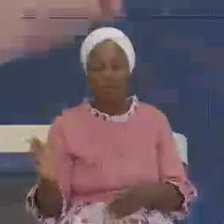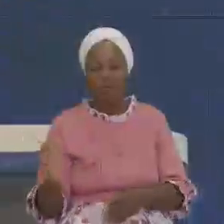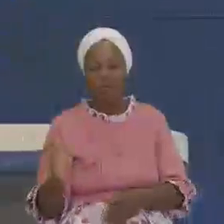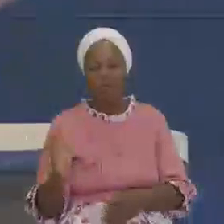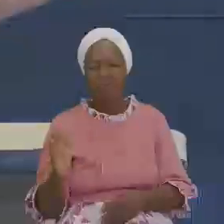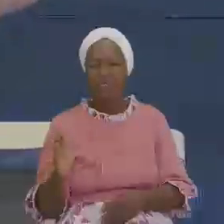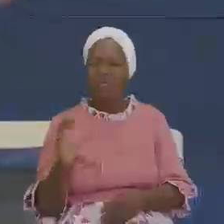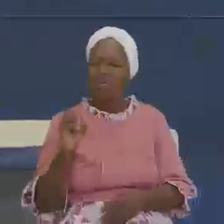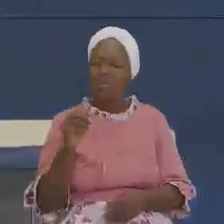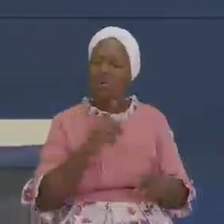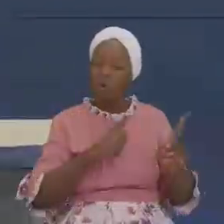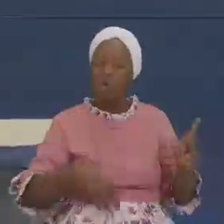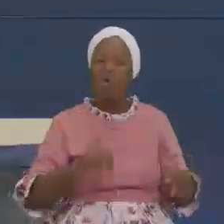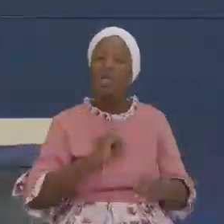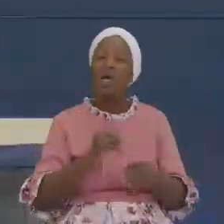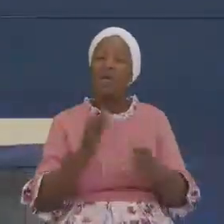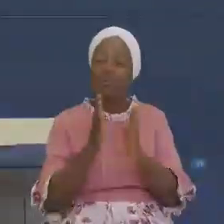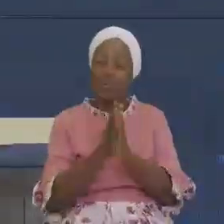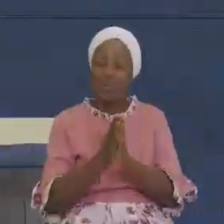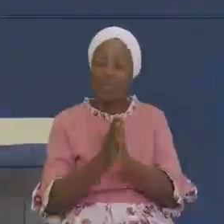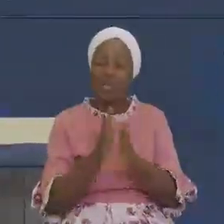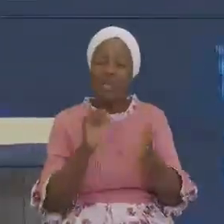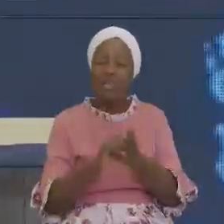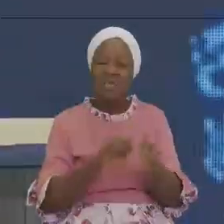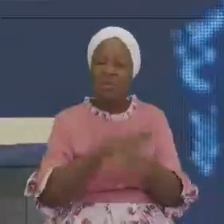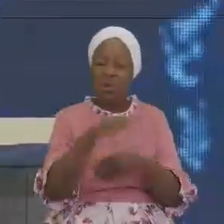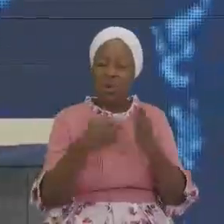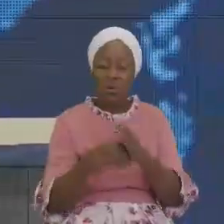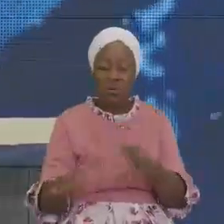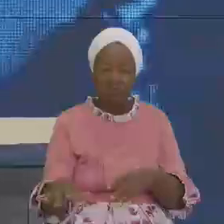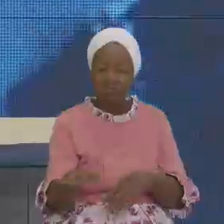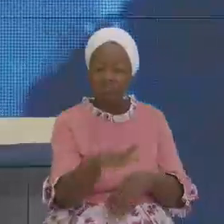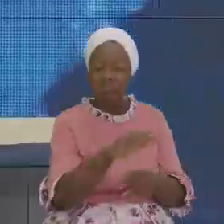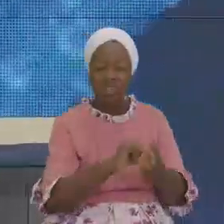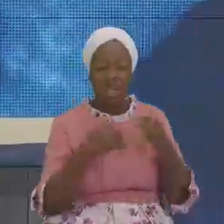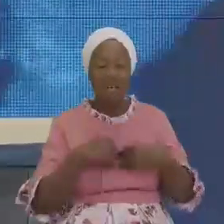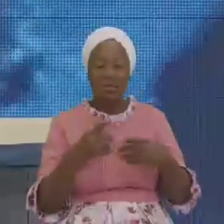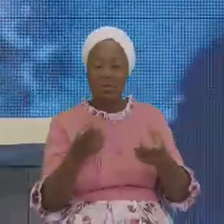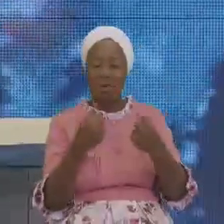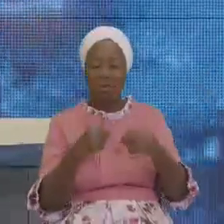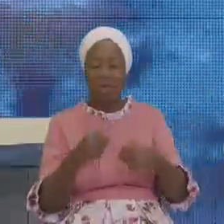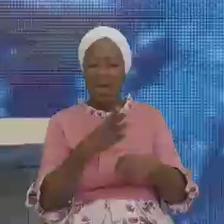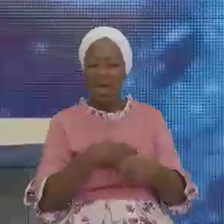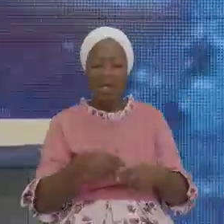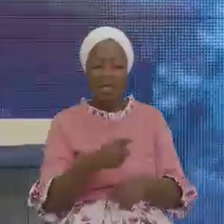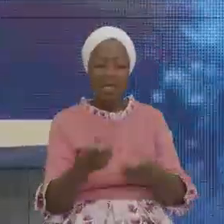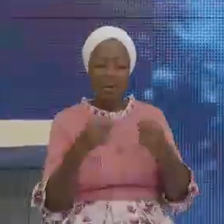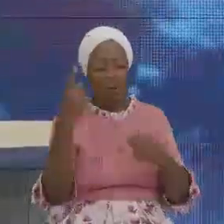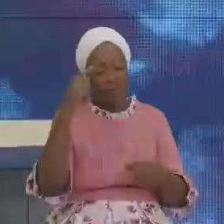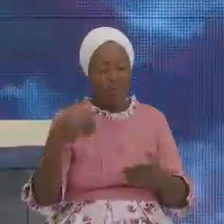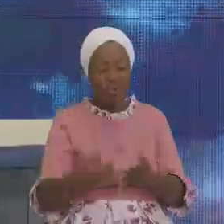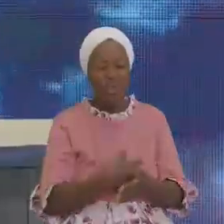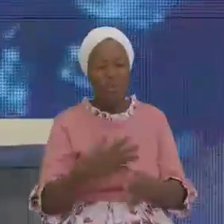So Lord, I pray that all these who have come, and they come for new life in